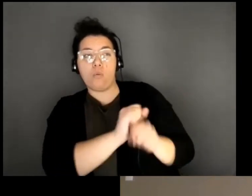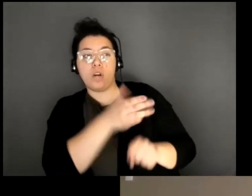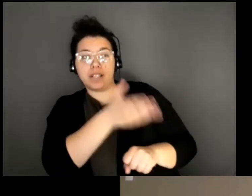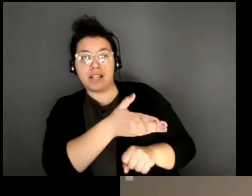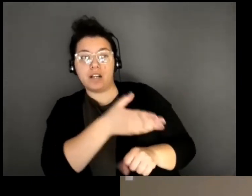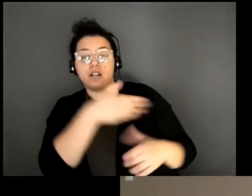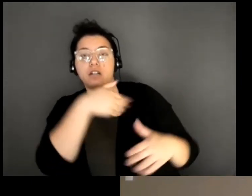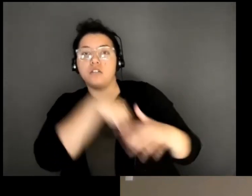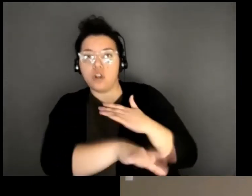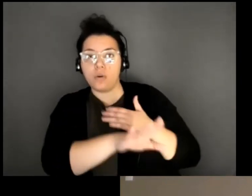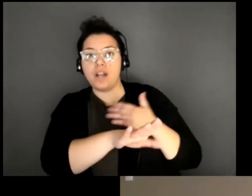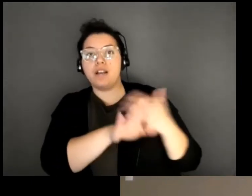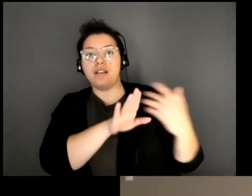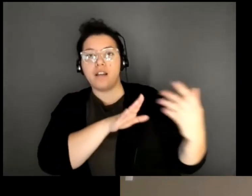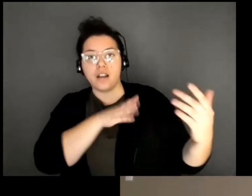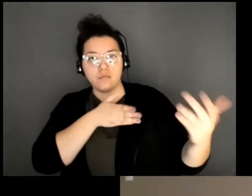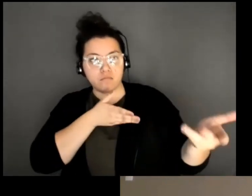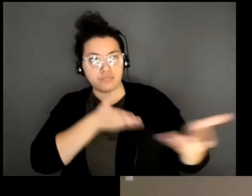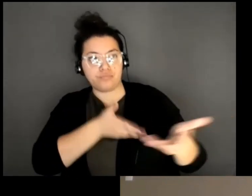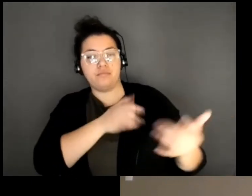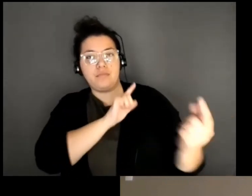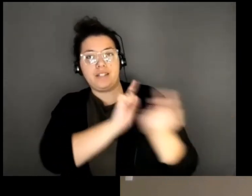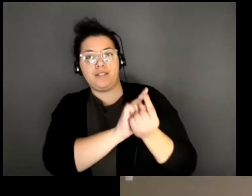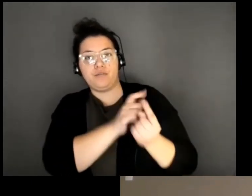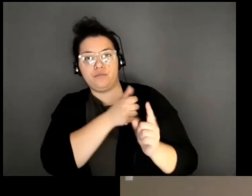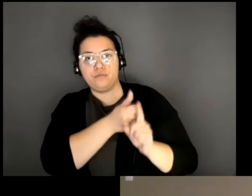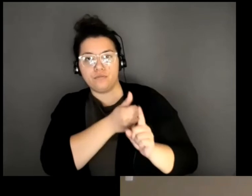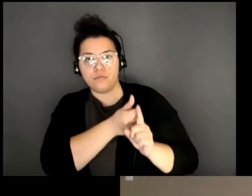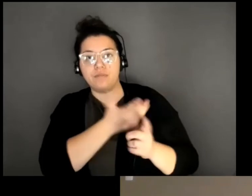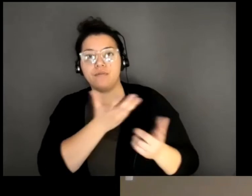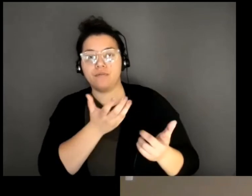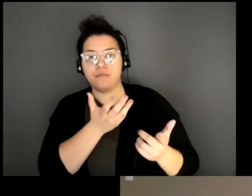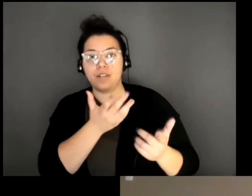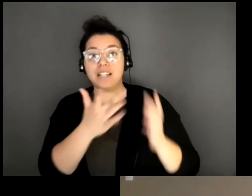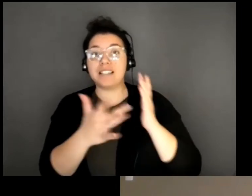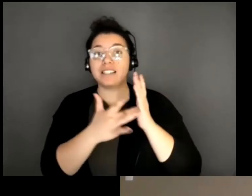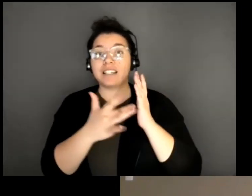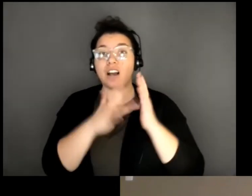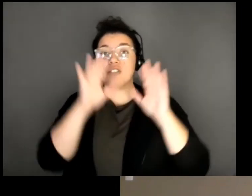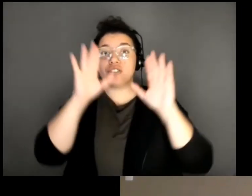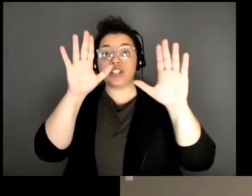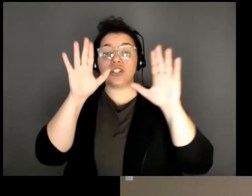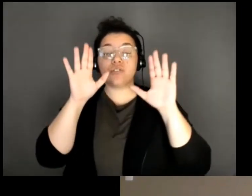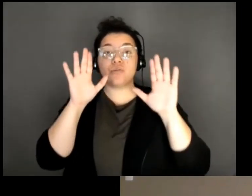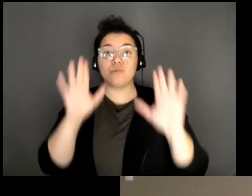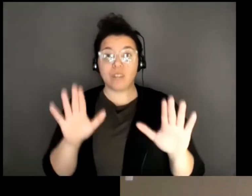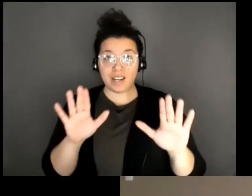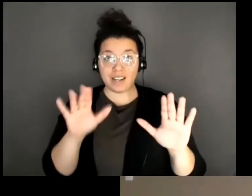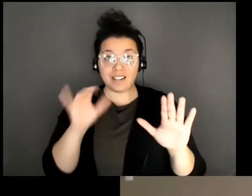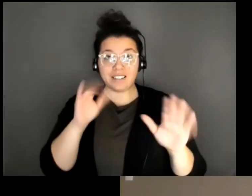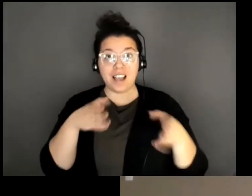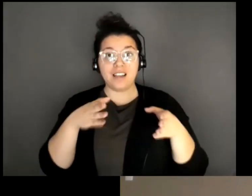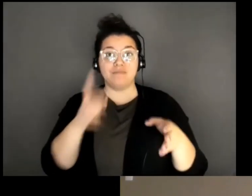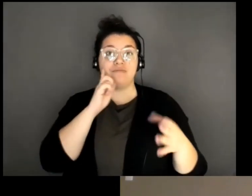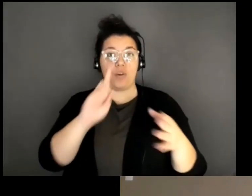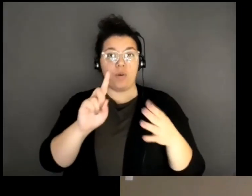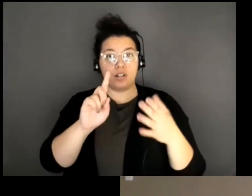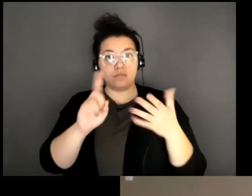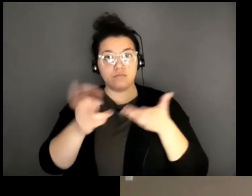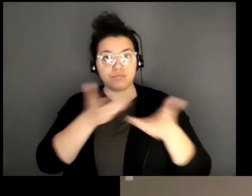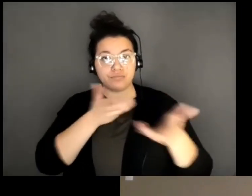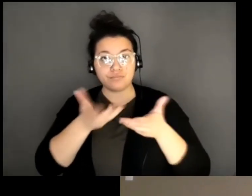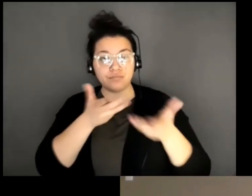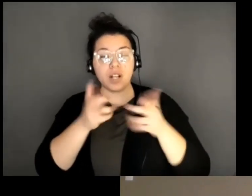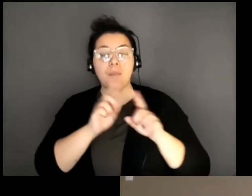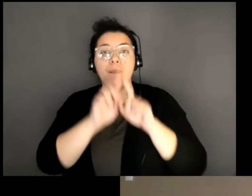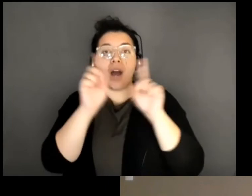Technology is wonderful. Technology is absolutely great. It's allowing us to communicate today. However, hospitality is a person-to-person